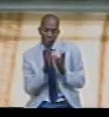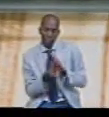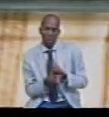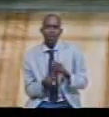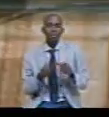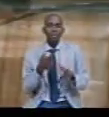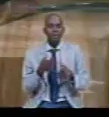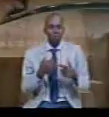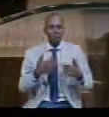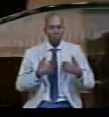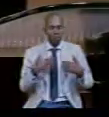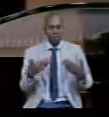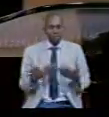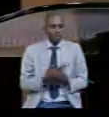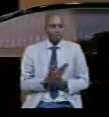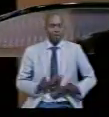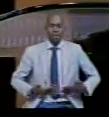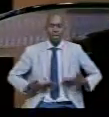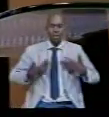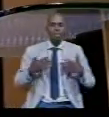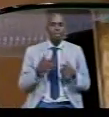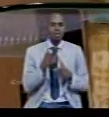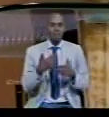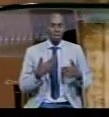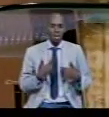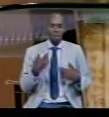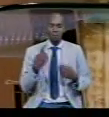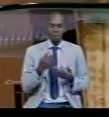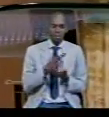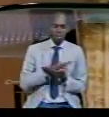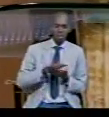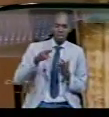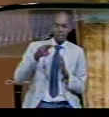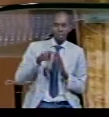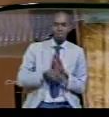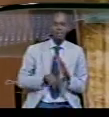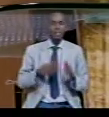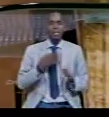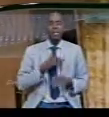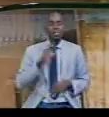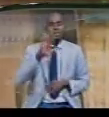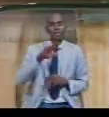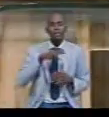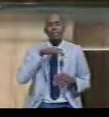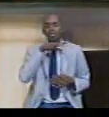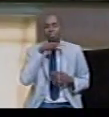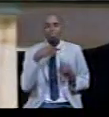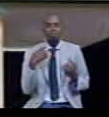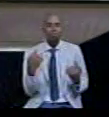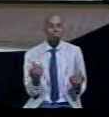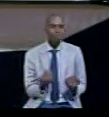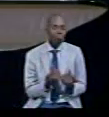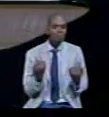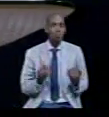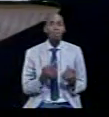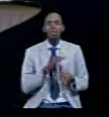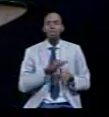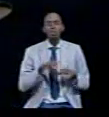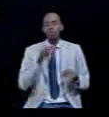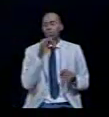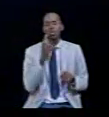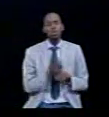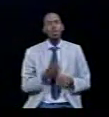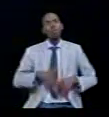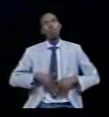new life. Let there be righteousness and thine iniquities. No, don't just confess and forsake